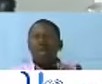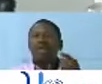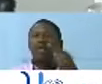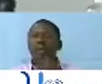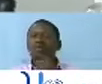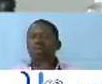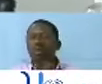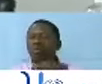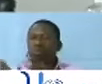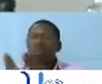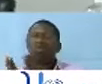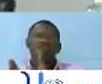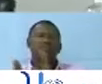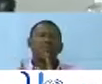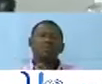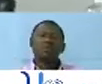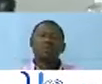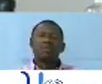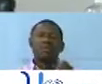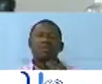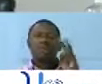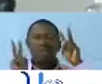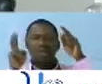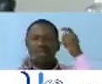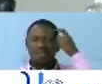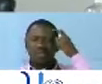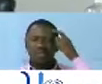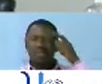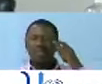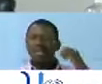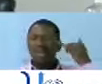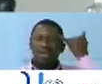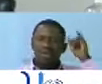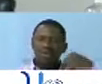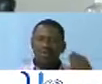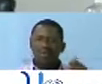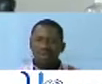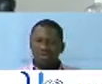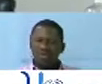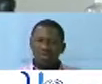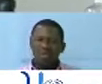he presented the idea of human rights as the idea of the white man.